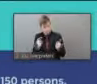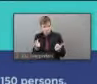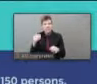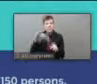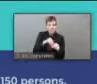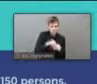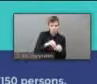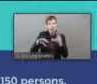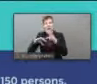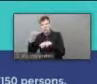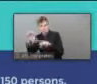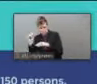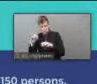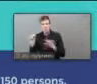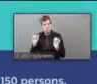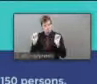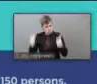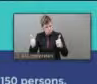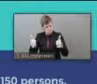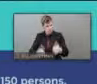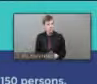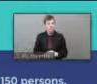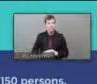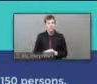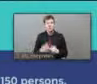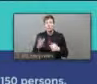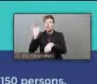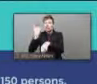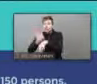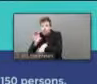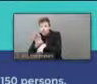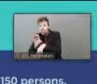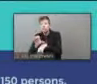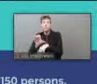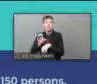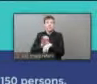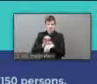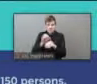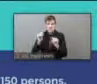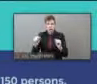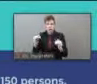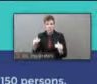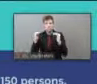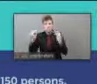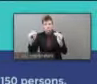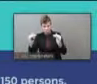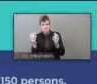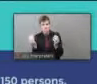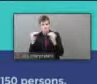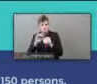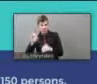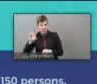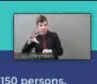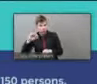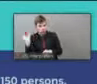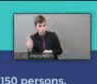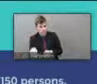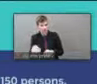worship, 75% of any enclosed space on the premises, and all other businesses, including all